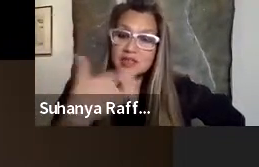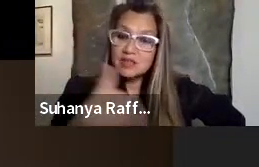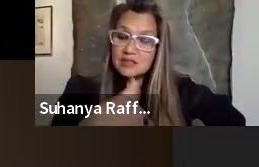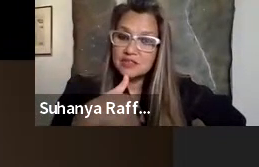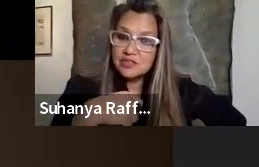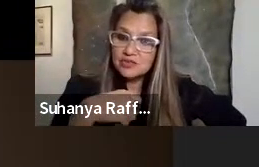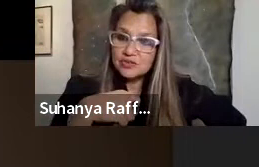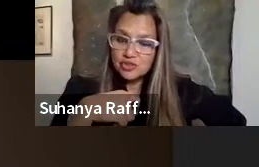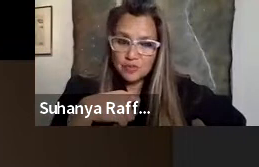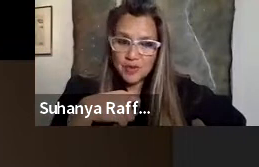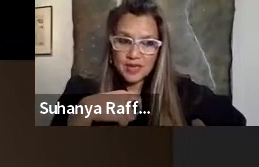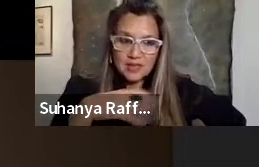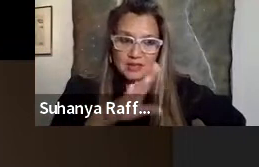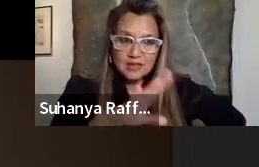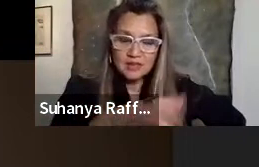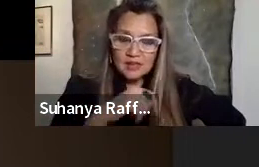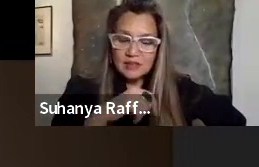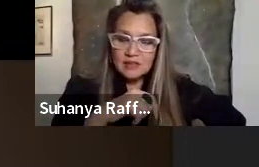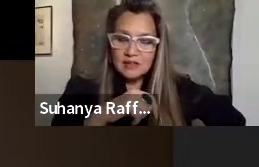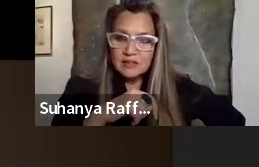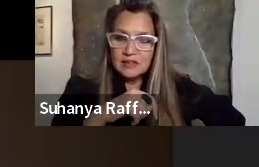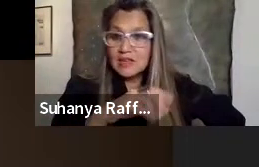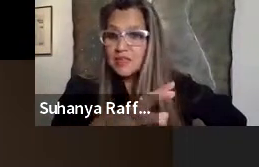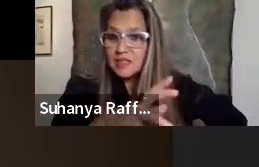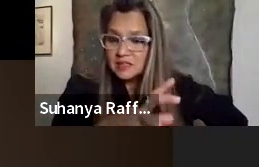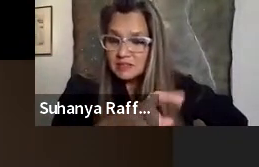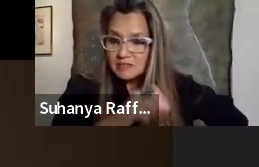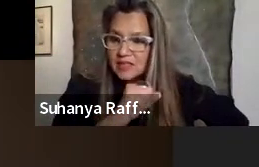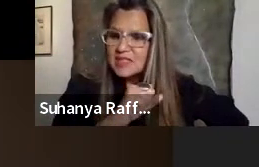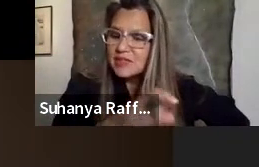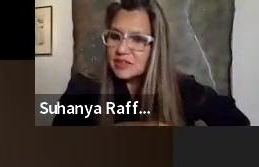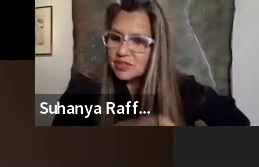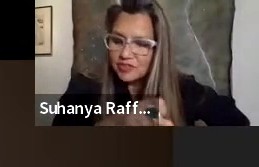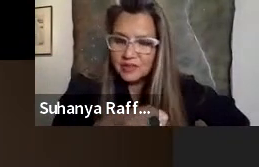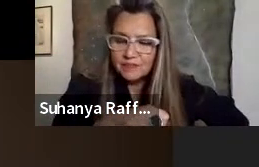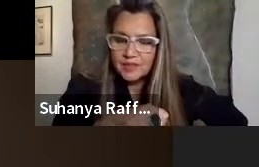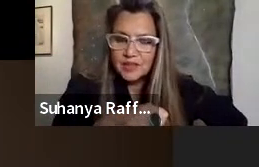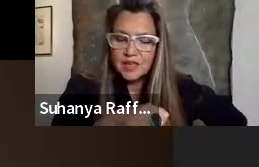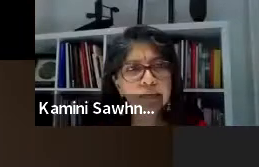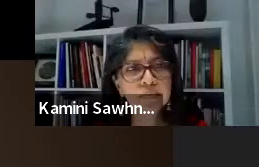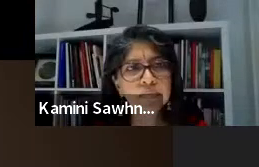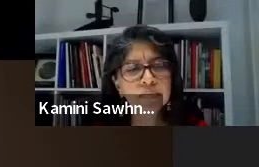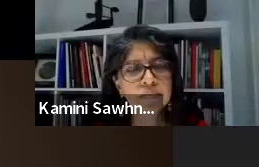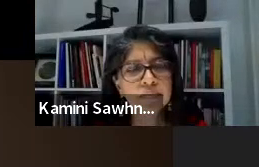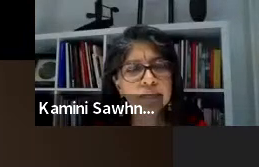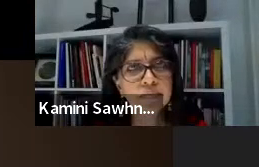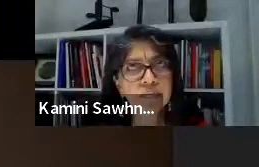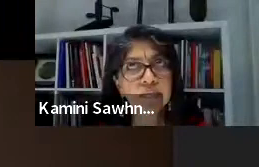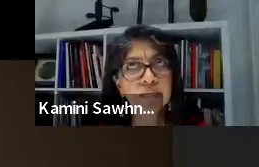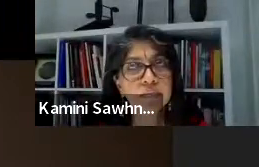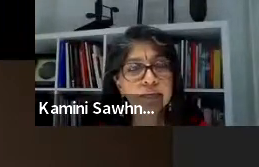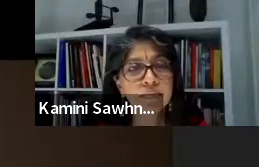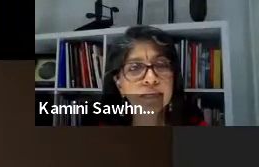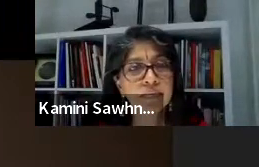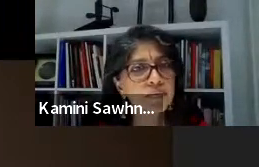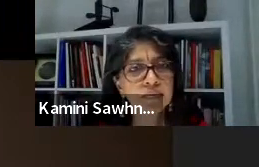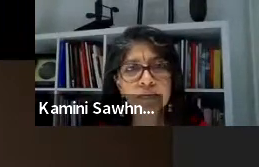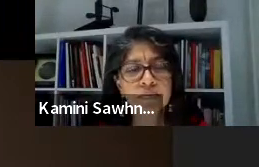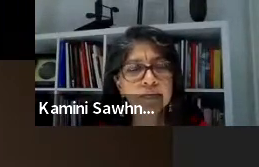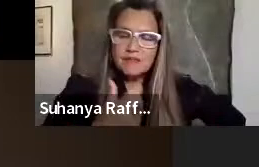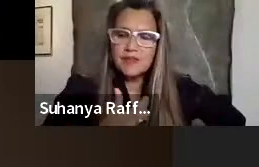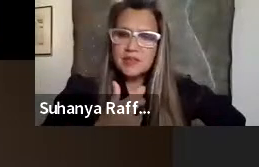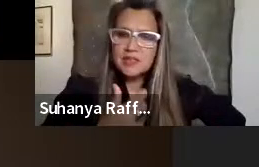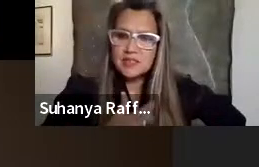she returns to Japan in the 70s, 1973. She's very poor.